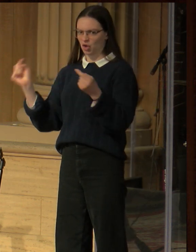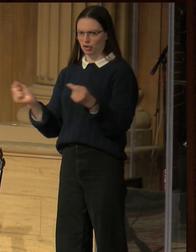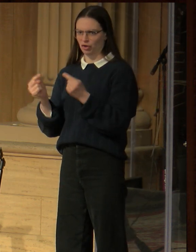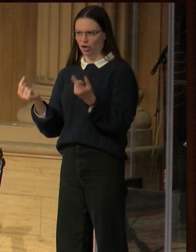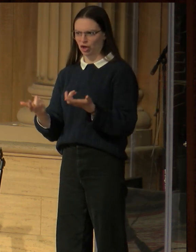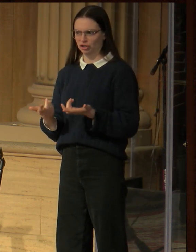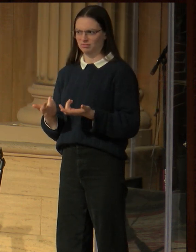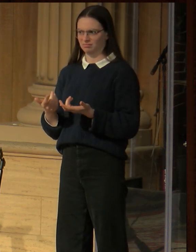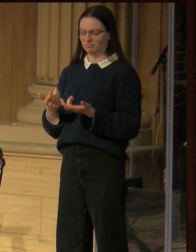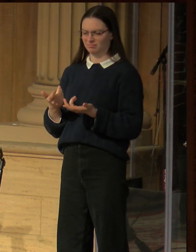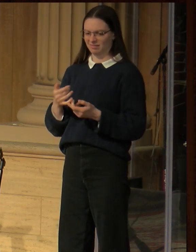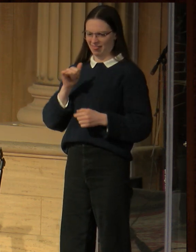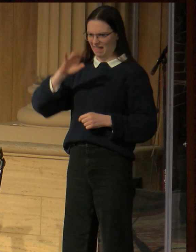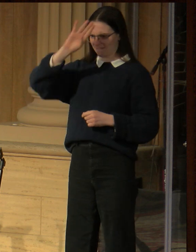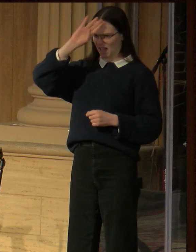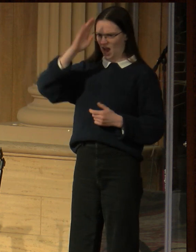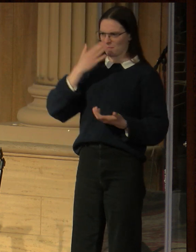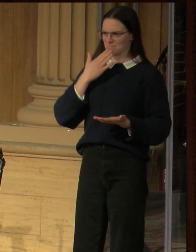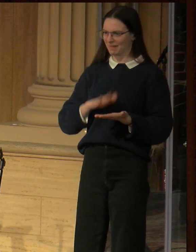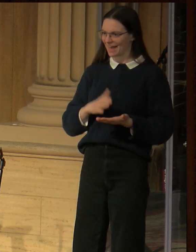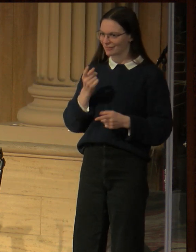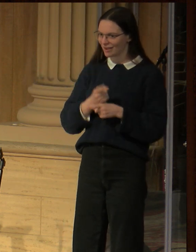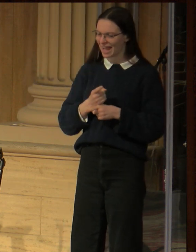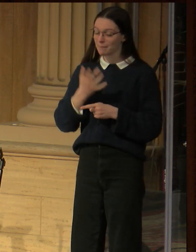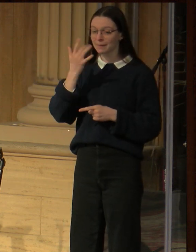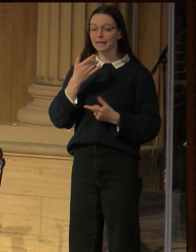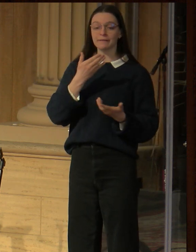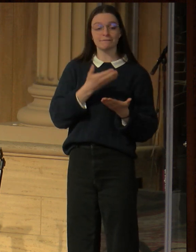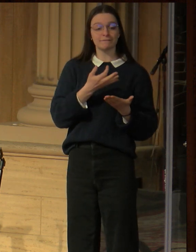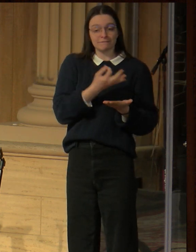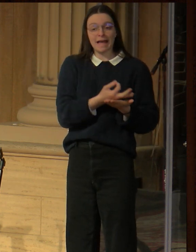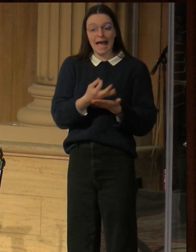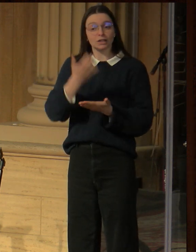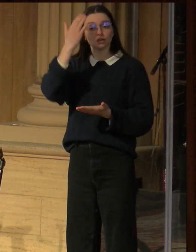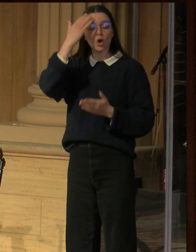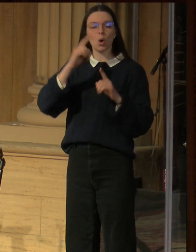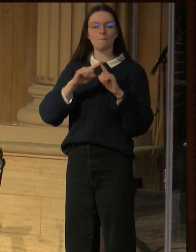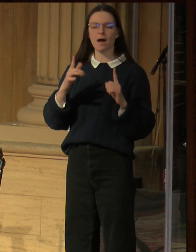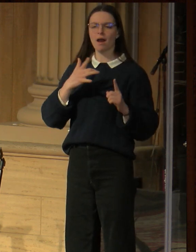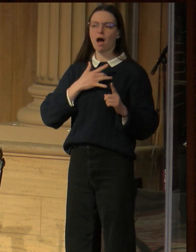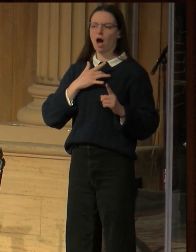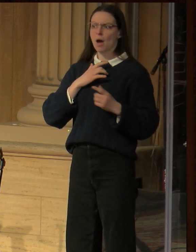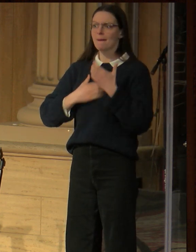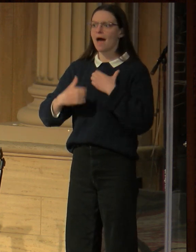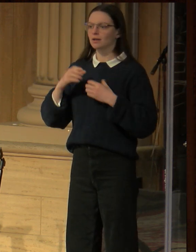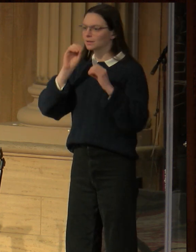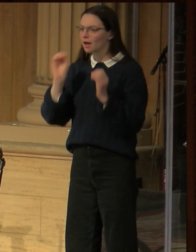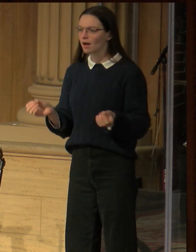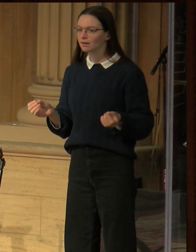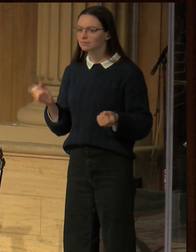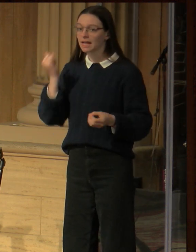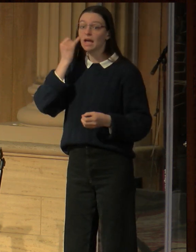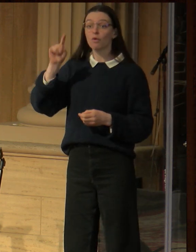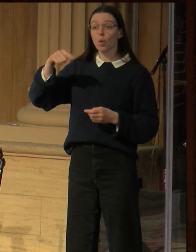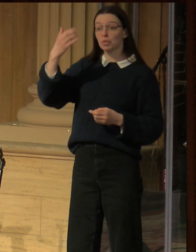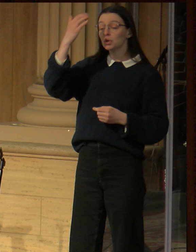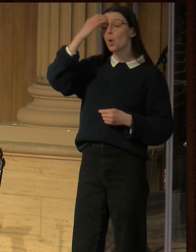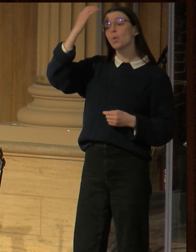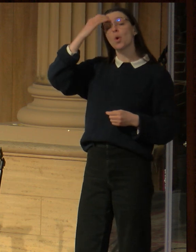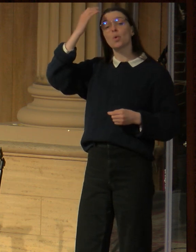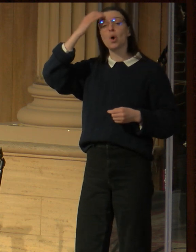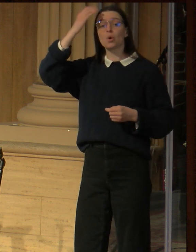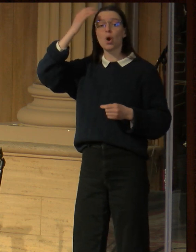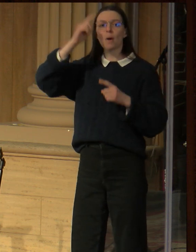know that's a bad firefighter who's all facts without the heart. If firefighting is all in your head and it's not accompanied by passion and real